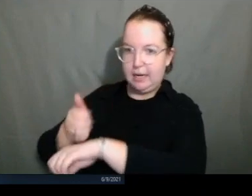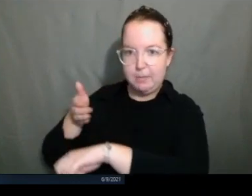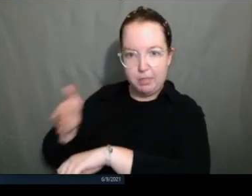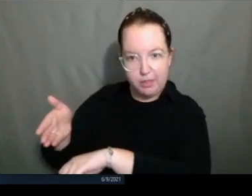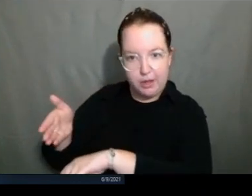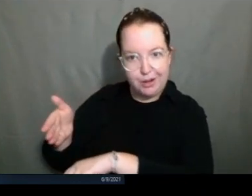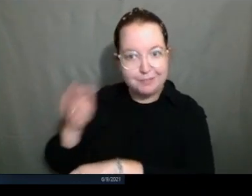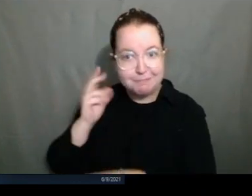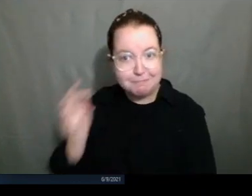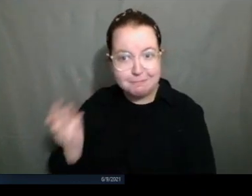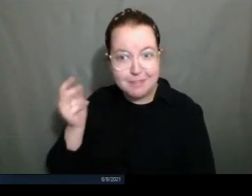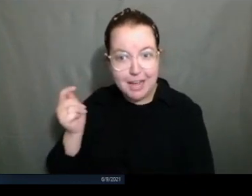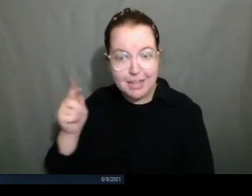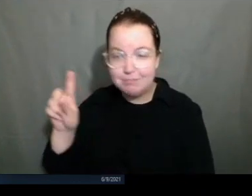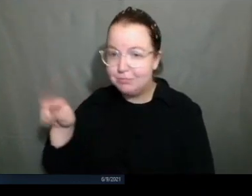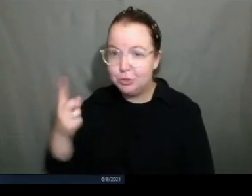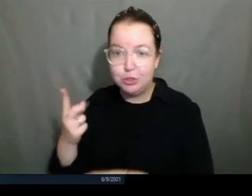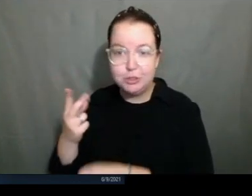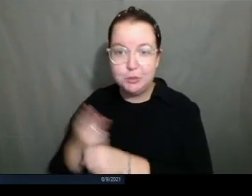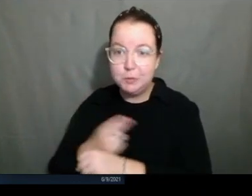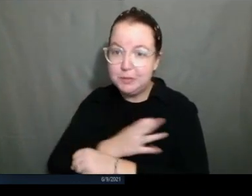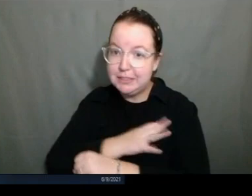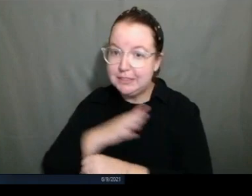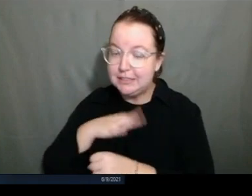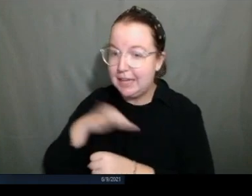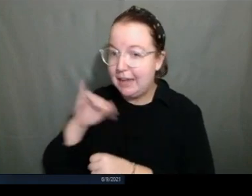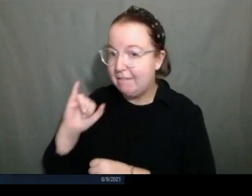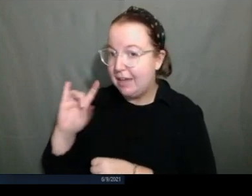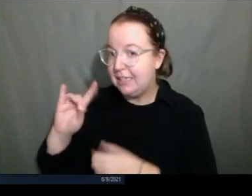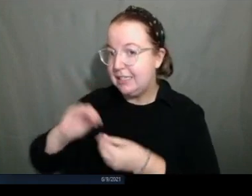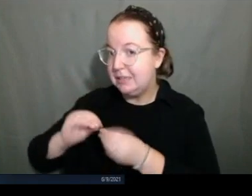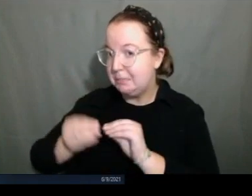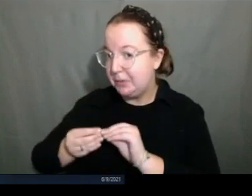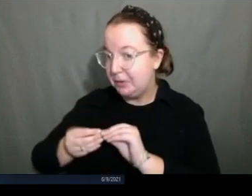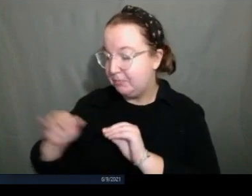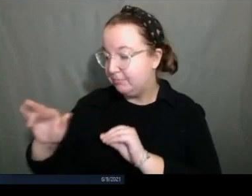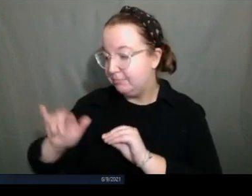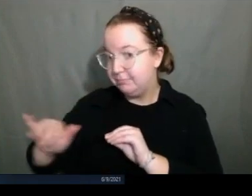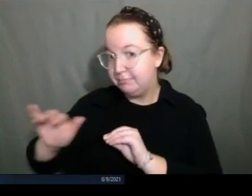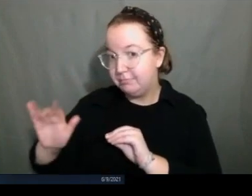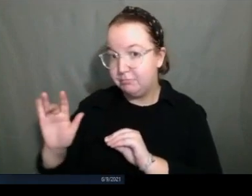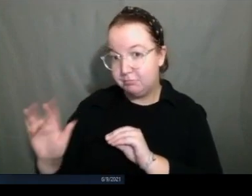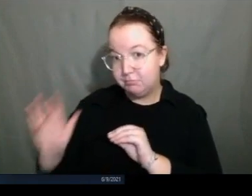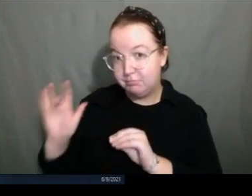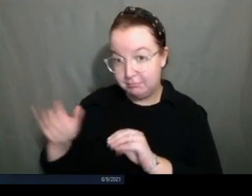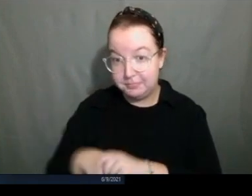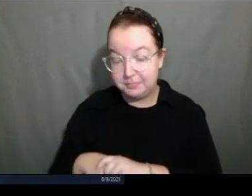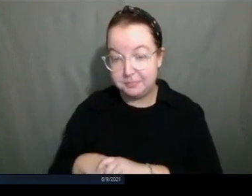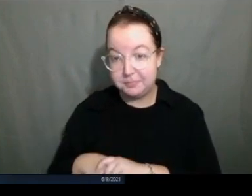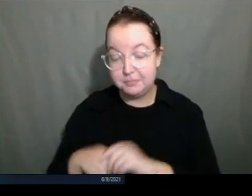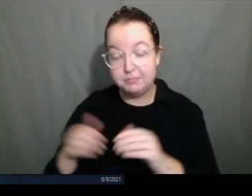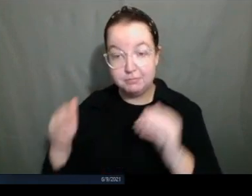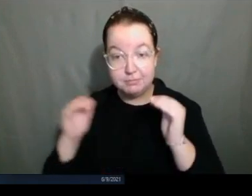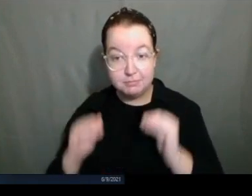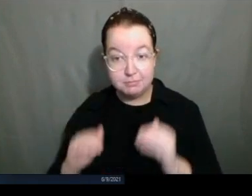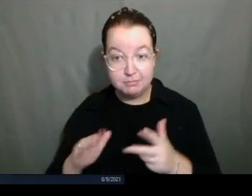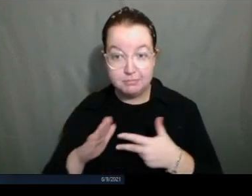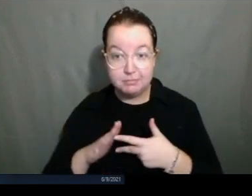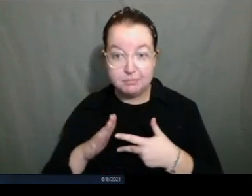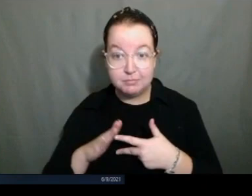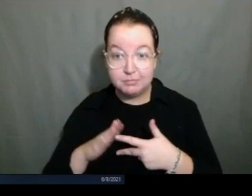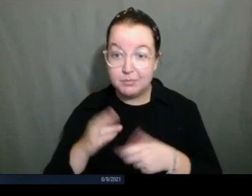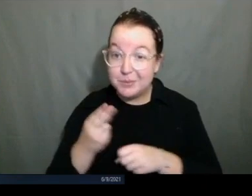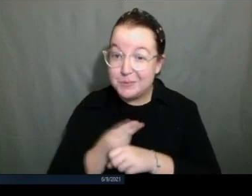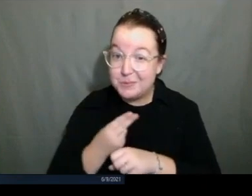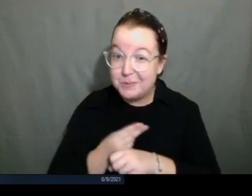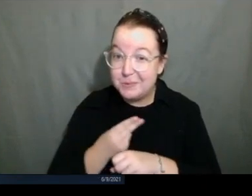very fast to use the kiosk because you just need to enter your employee ID number and then clock in that way. You can also clock in just by